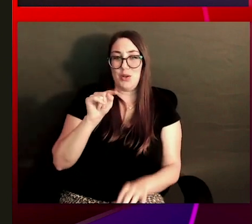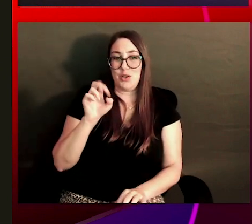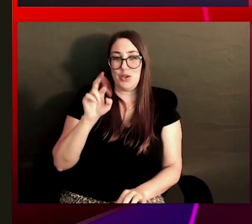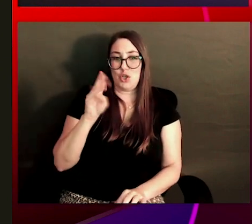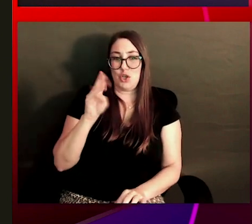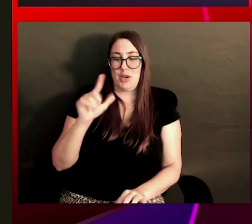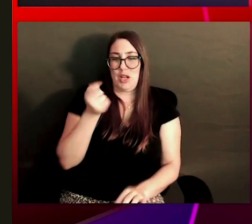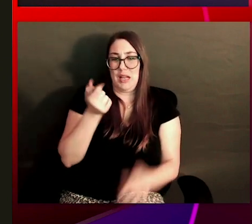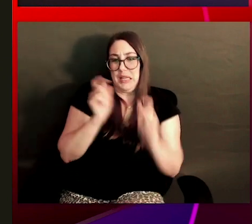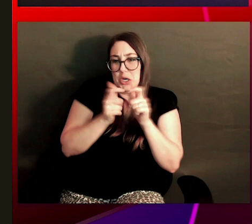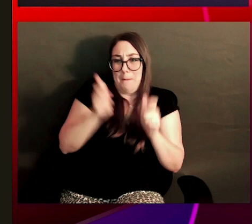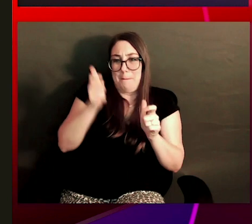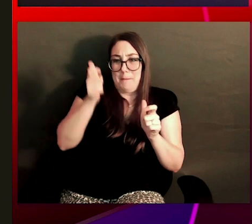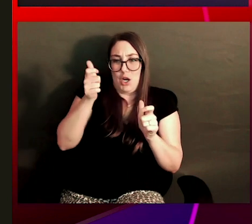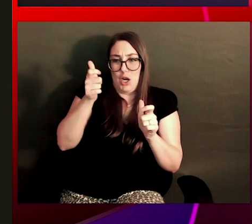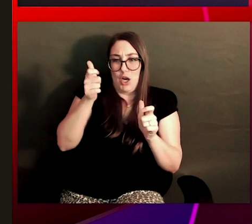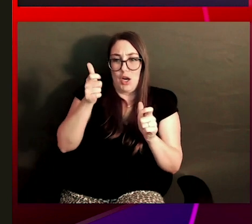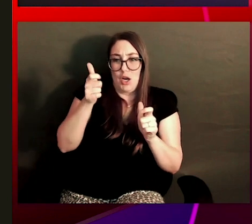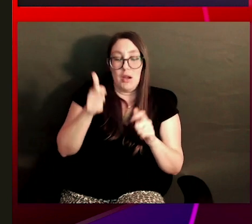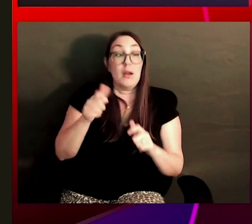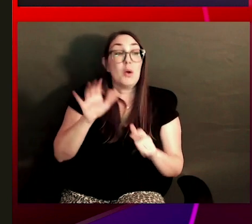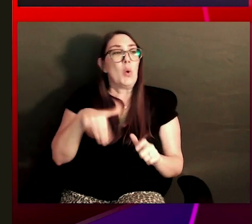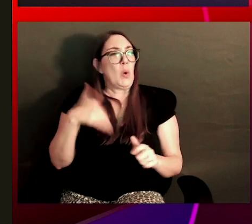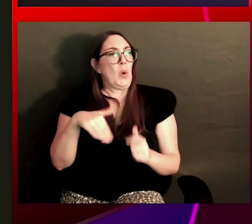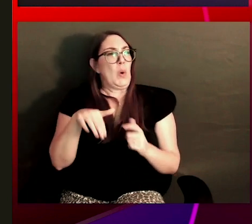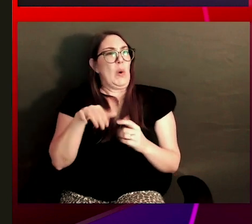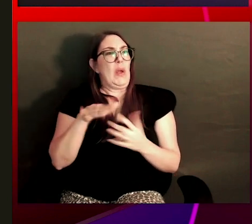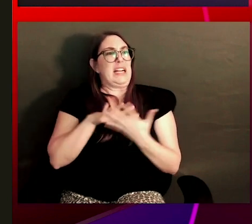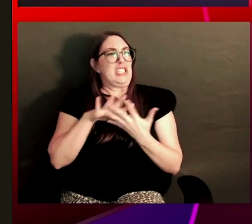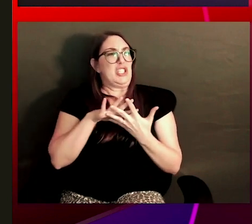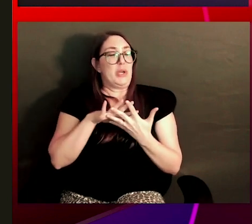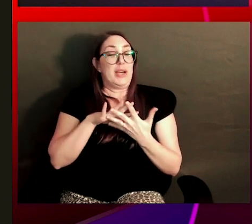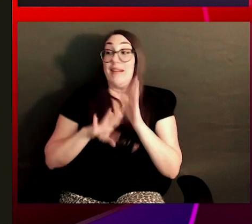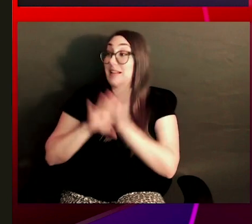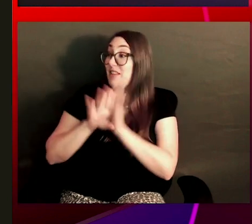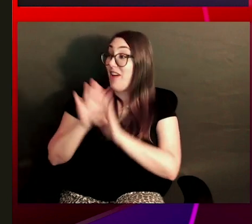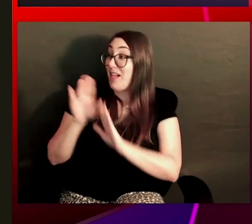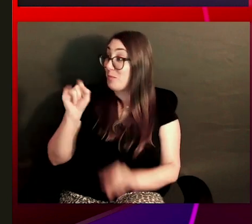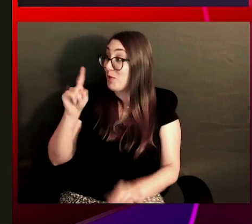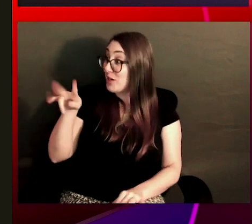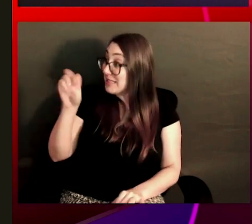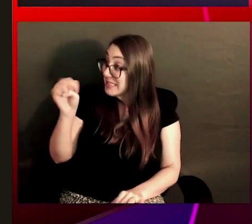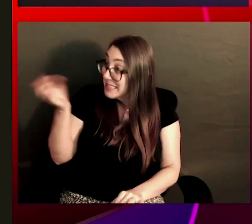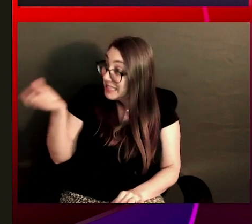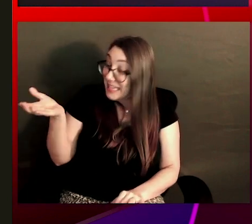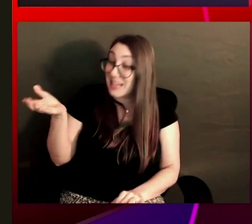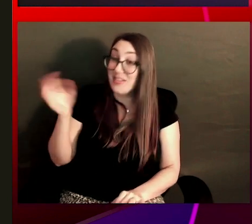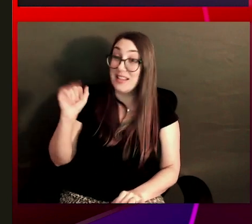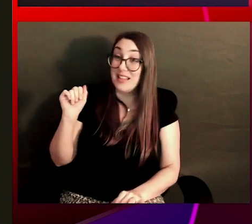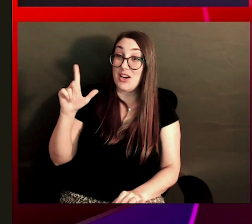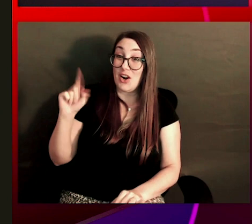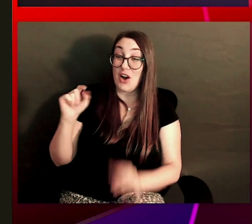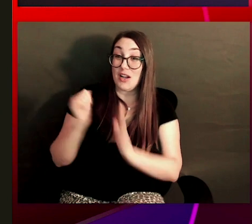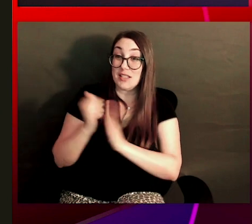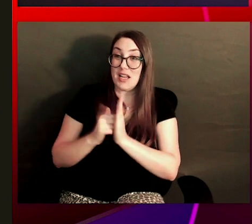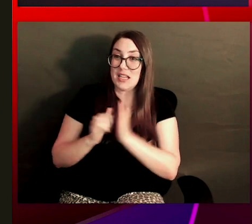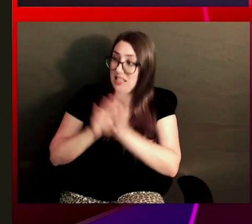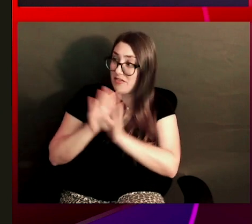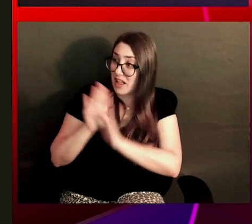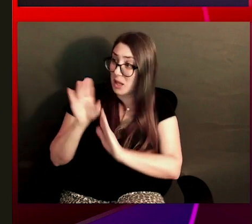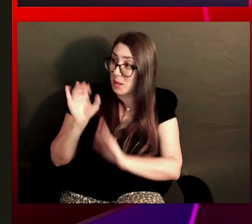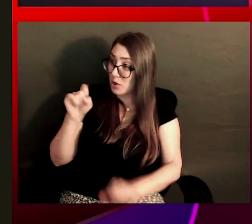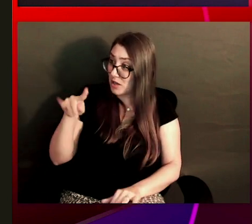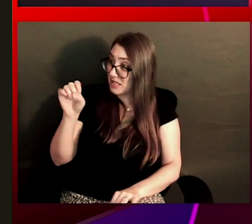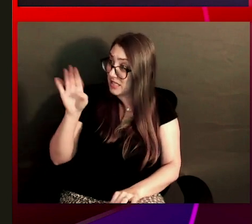Ah, okay. That's a bit tricky right Developer now. Steve, which Developer is Steve. this just your alt account? Developer Steve? No, that's not me. That's not